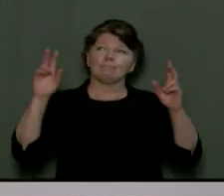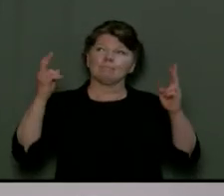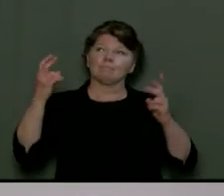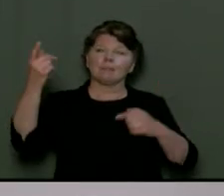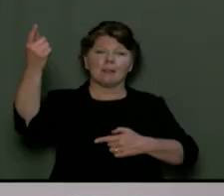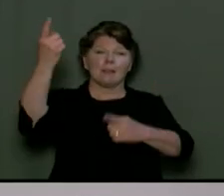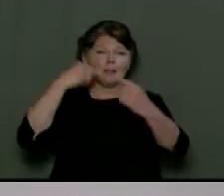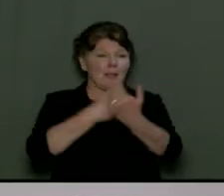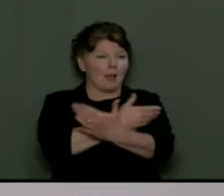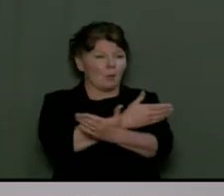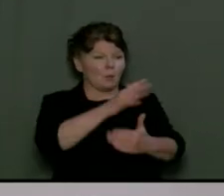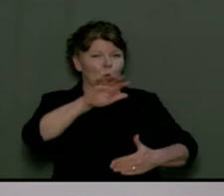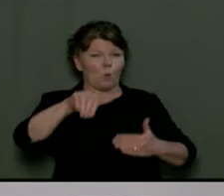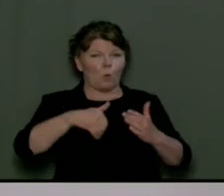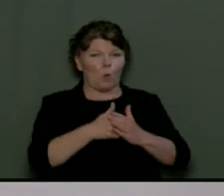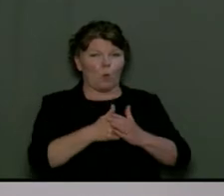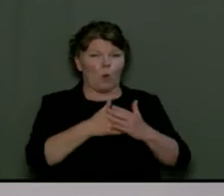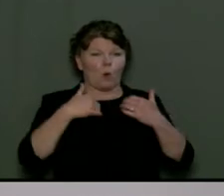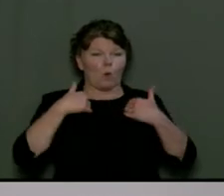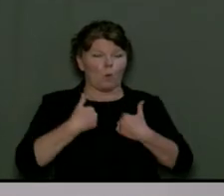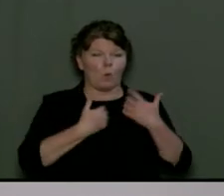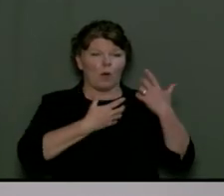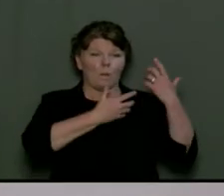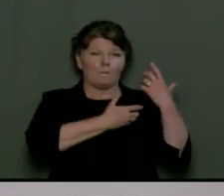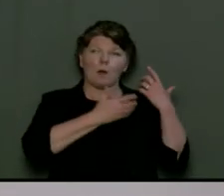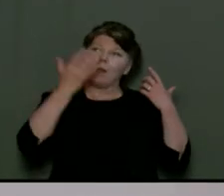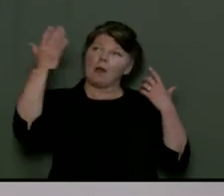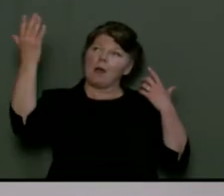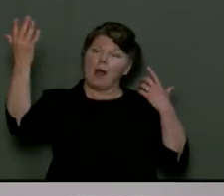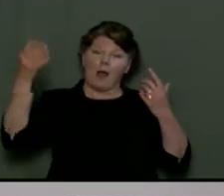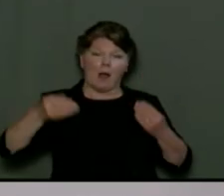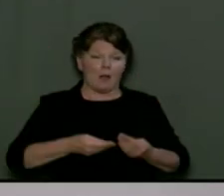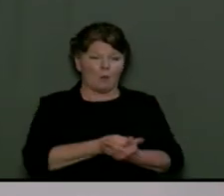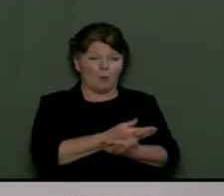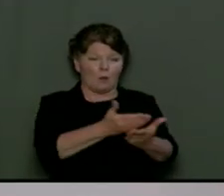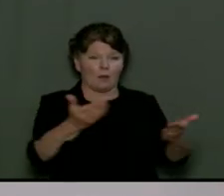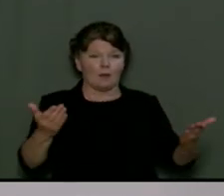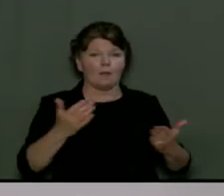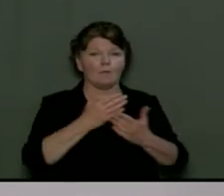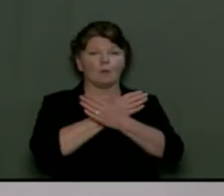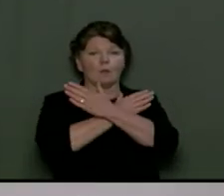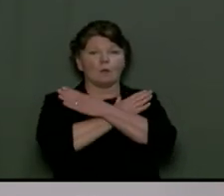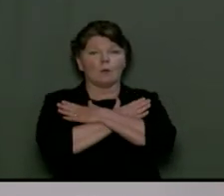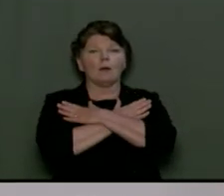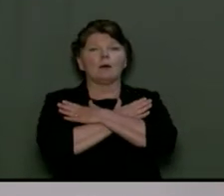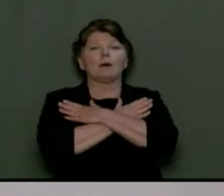all you who are weary and burdened, and I will give you rest.